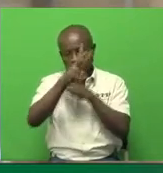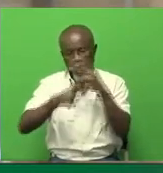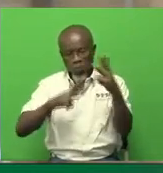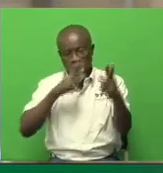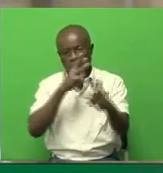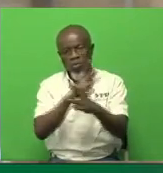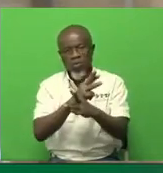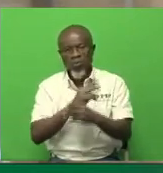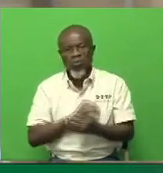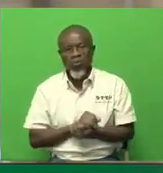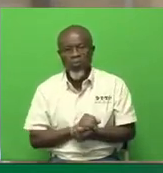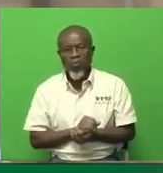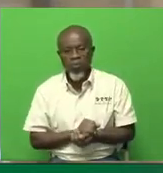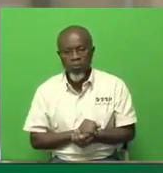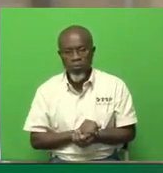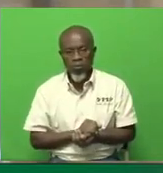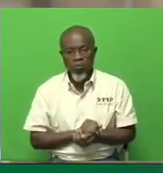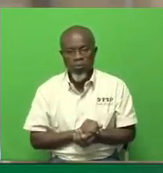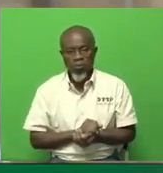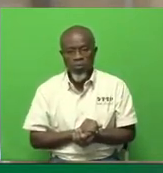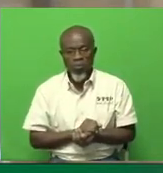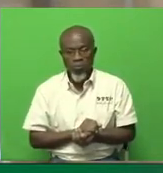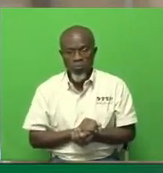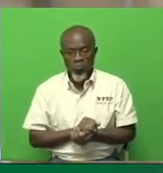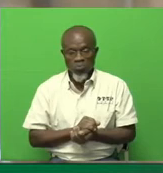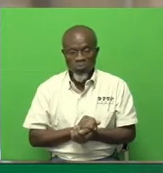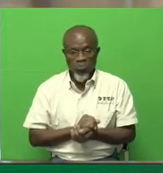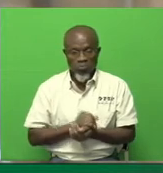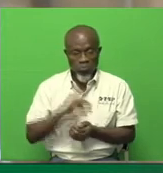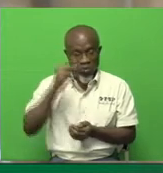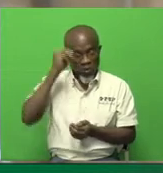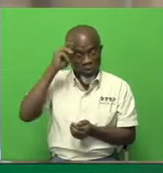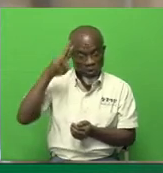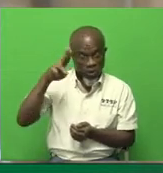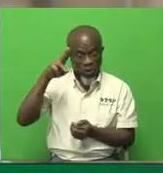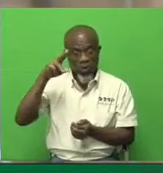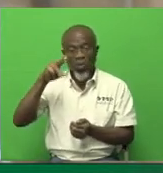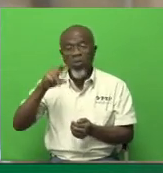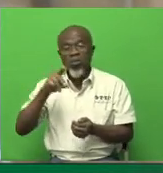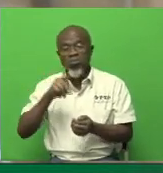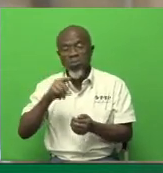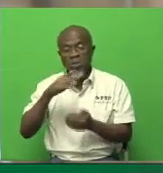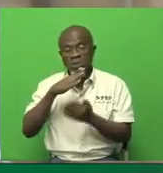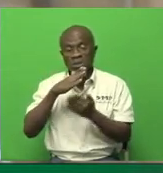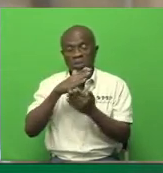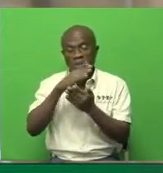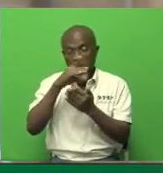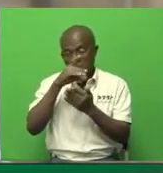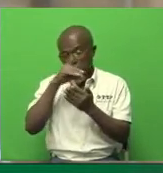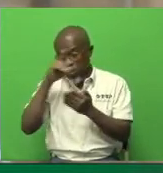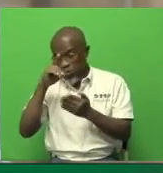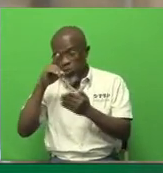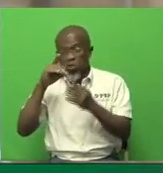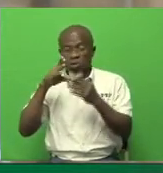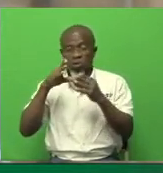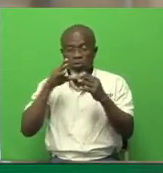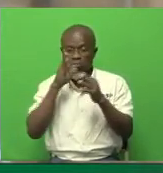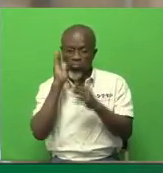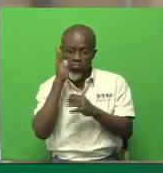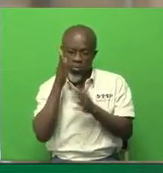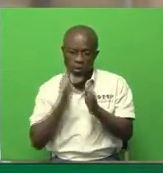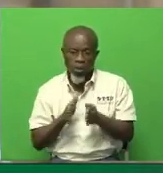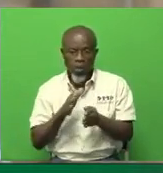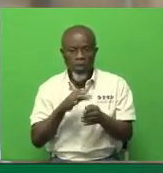Mr Deputy speaker we have done a lot of work from a policy perspective because at the end of the day as